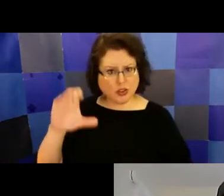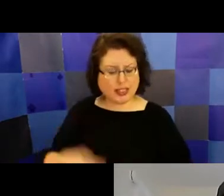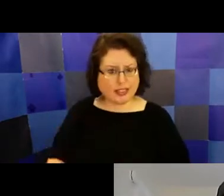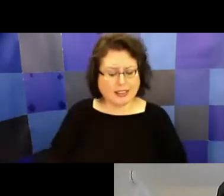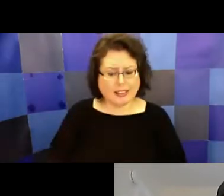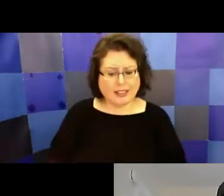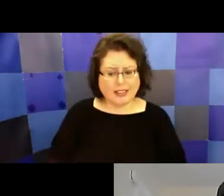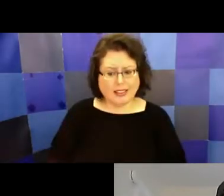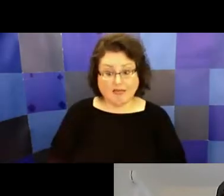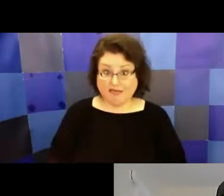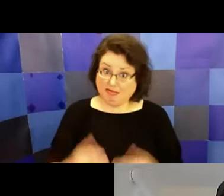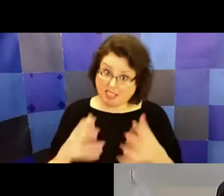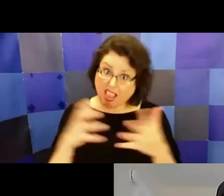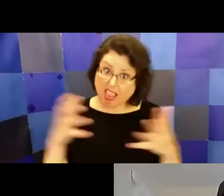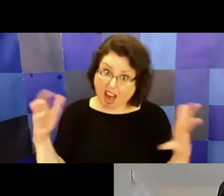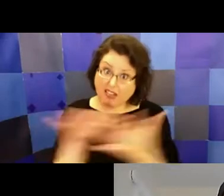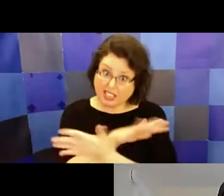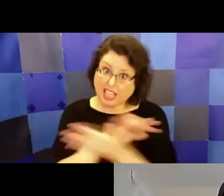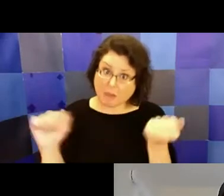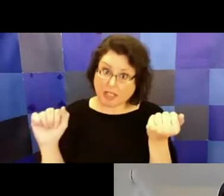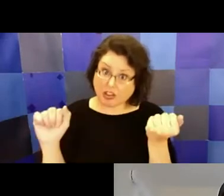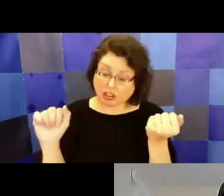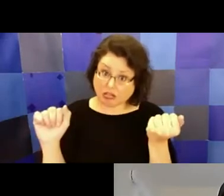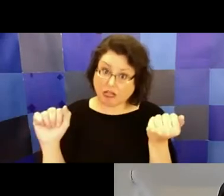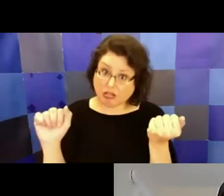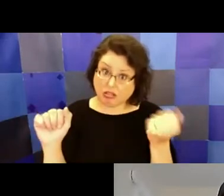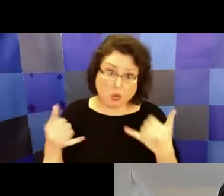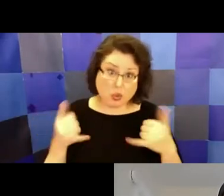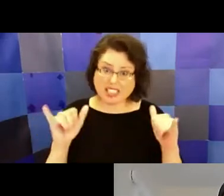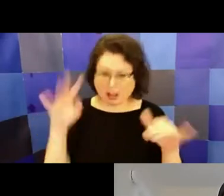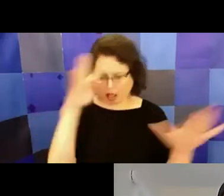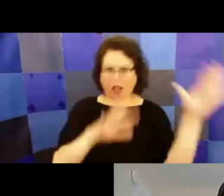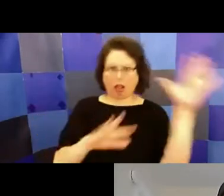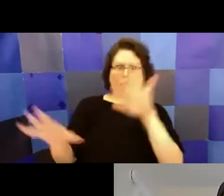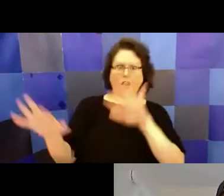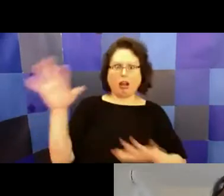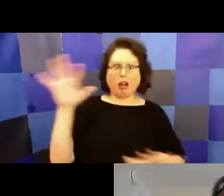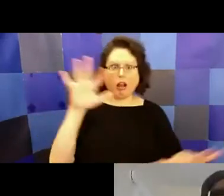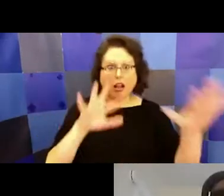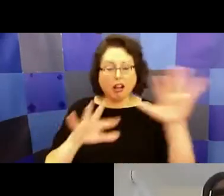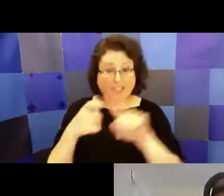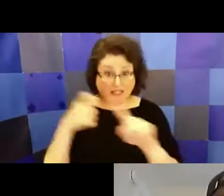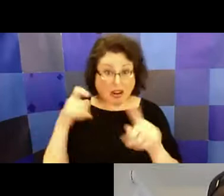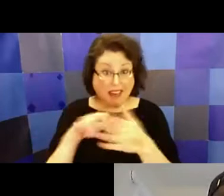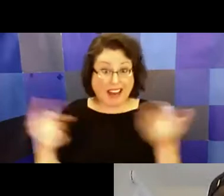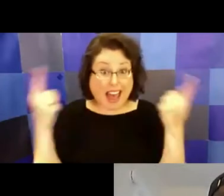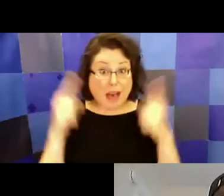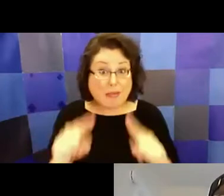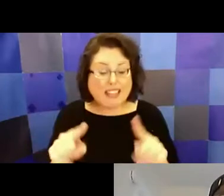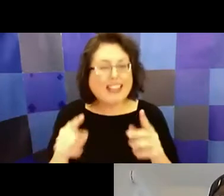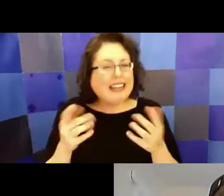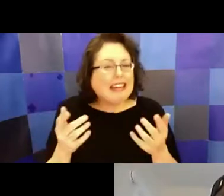it did a lot of damage. Right? We're still reeling from that, you know? And even in our kind of, you